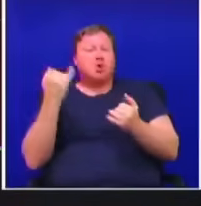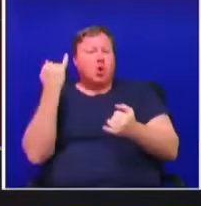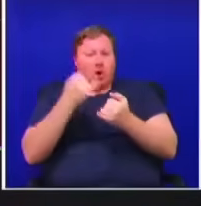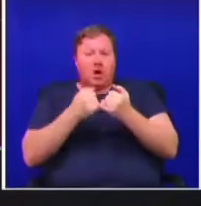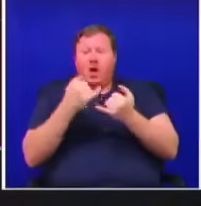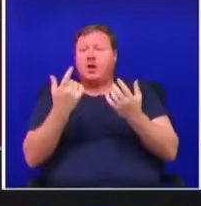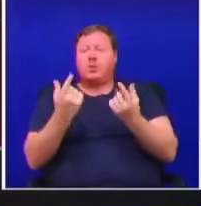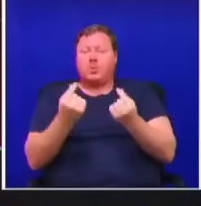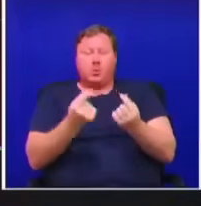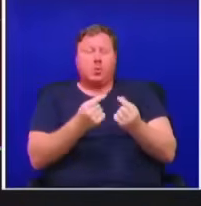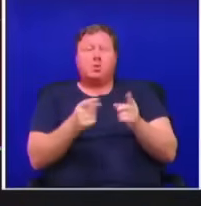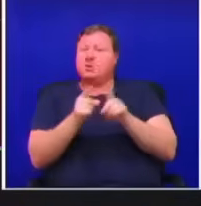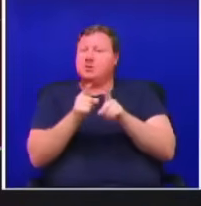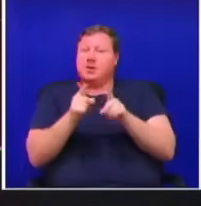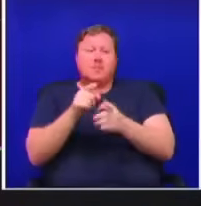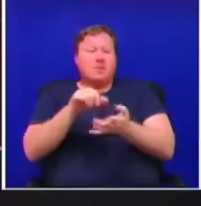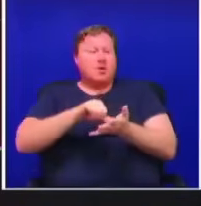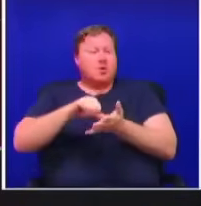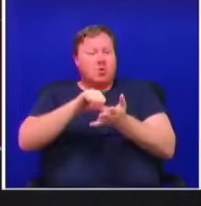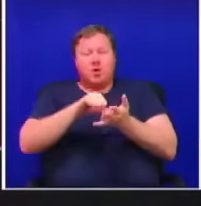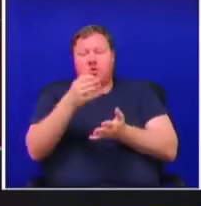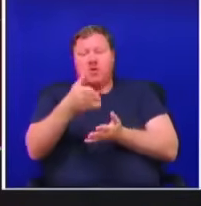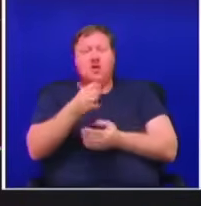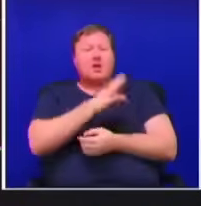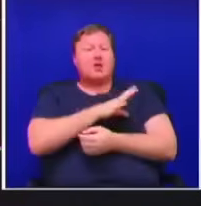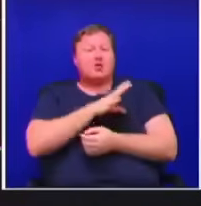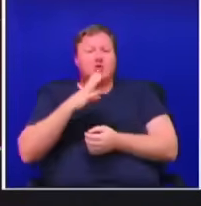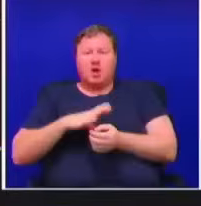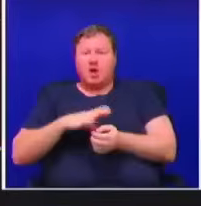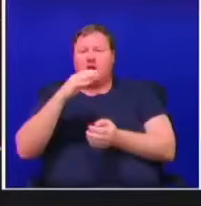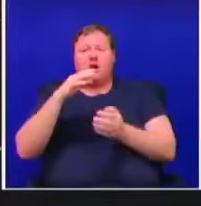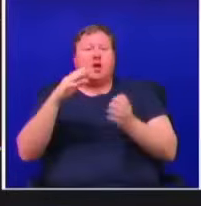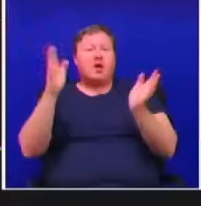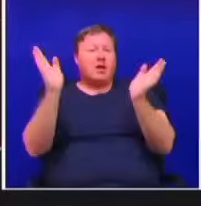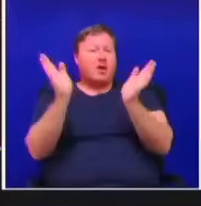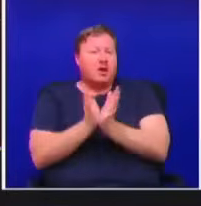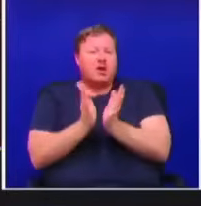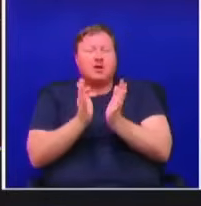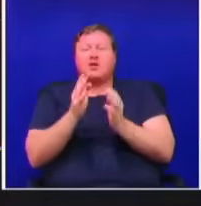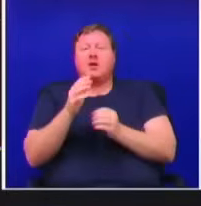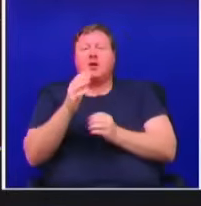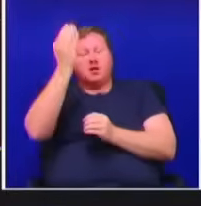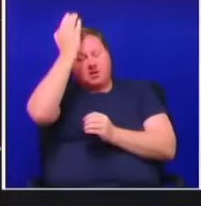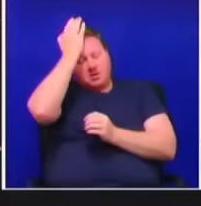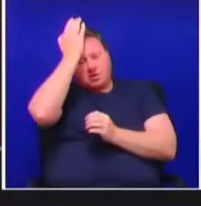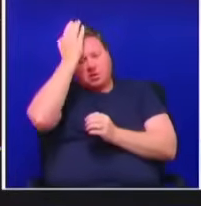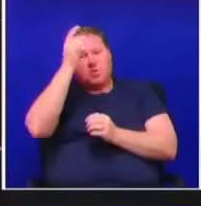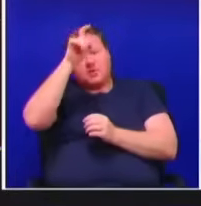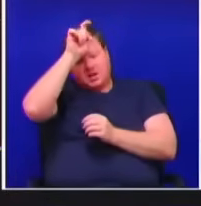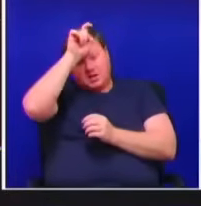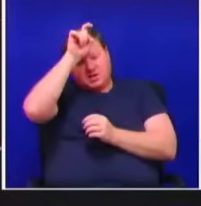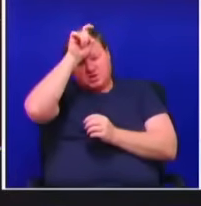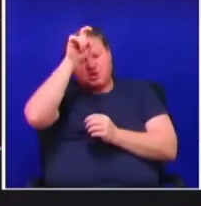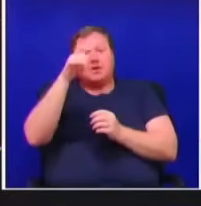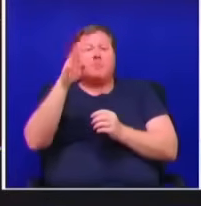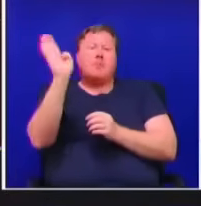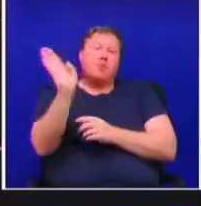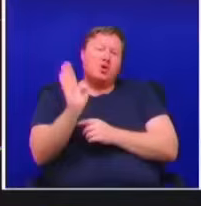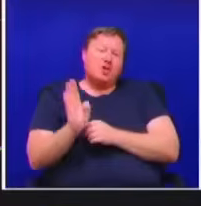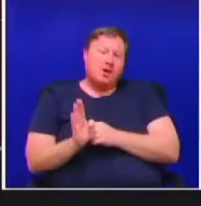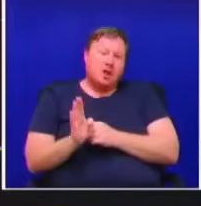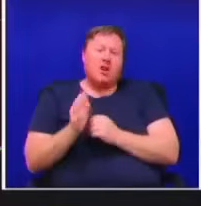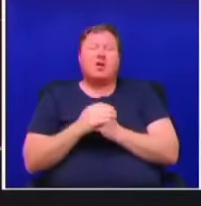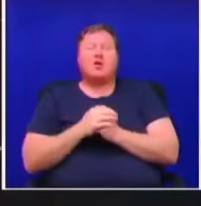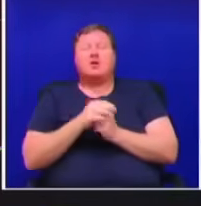other countries like China, India, Ethiopia, Egypt, Brazil, and